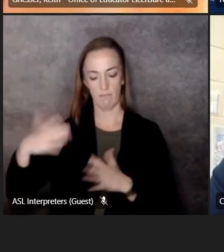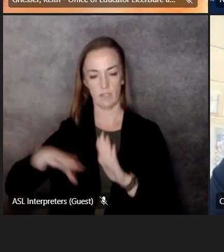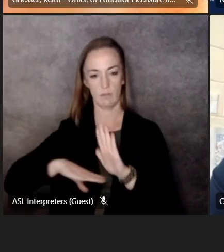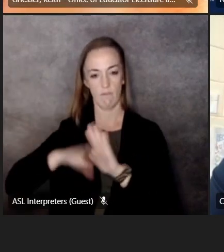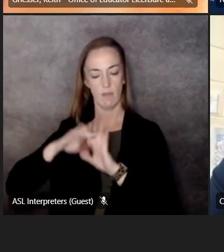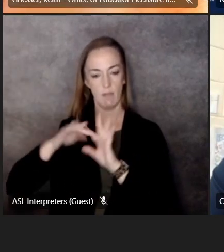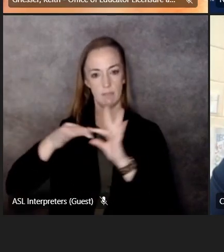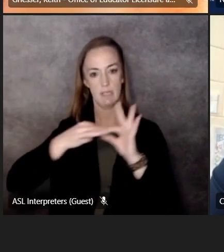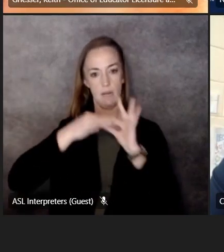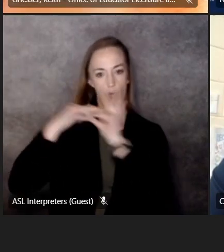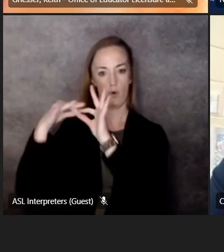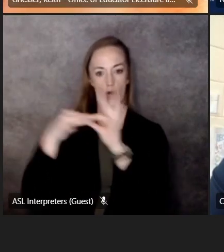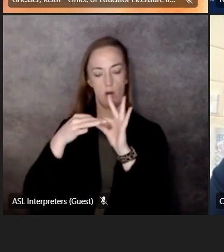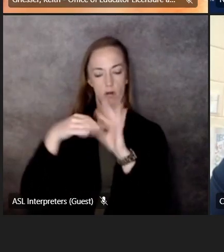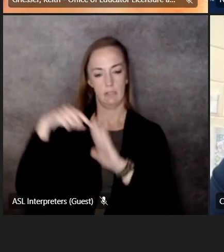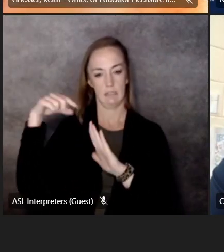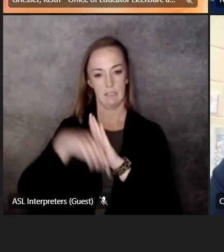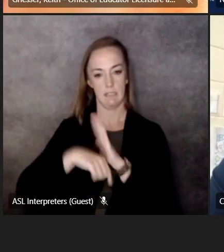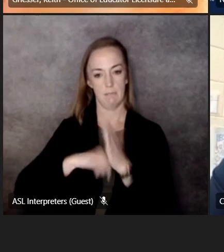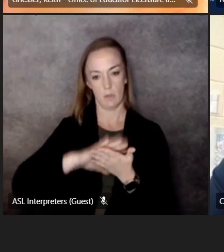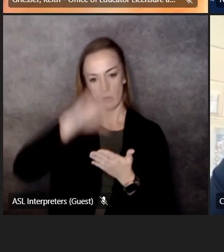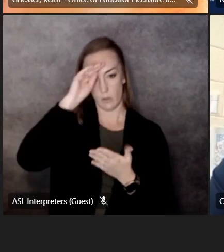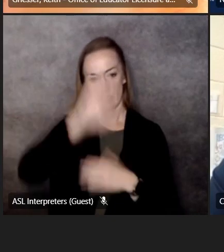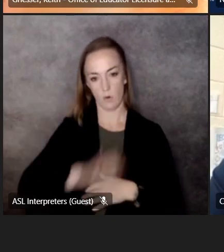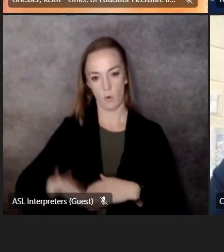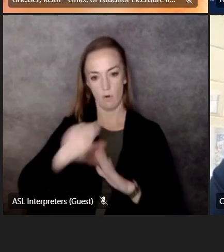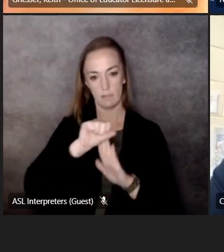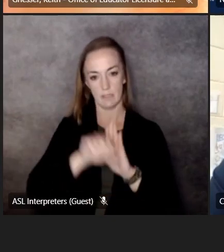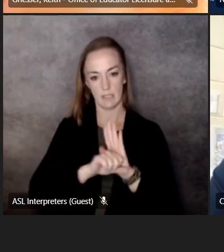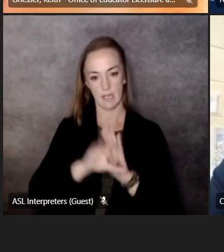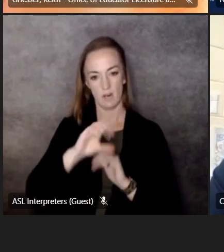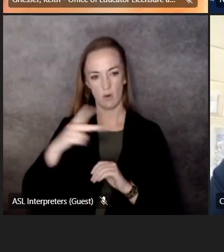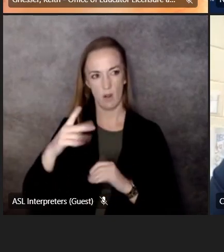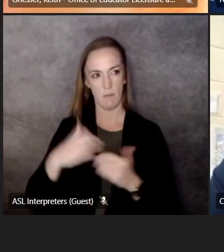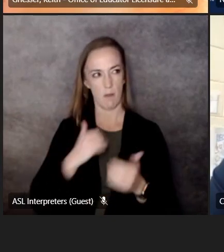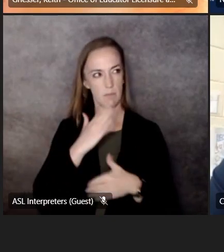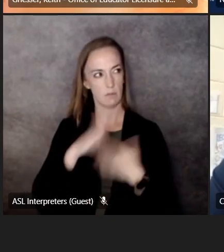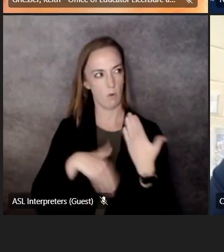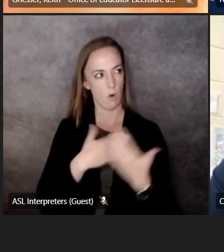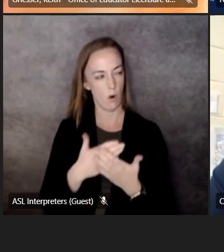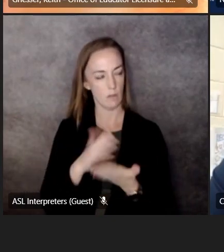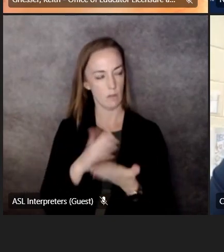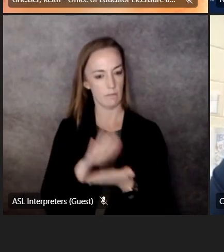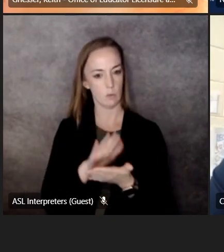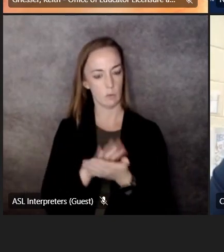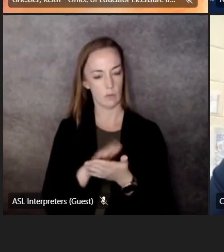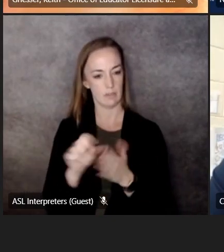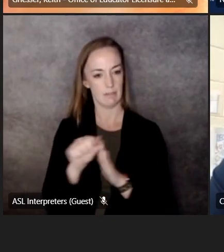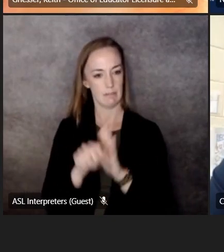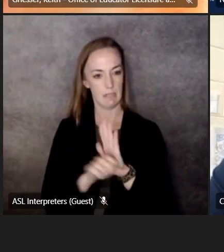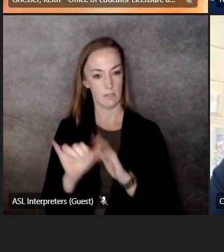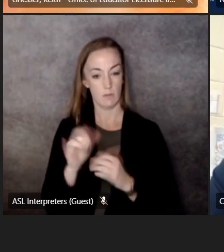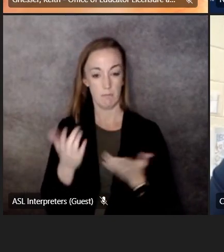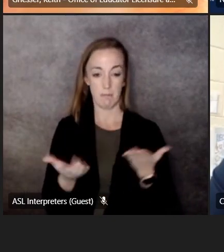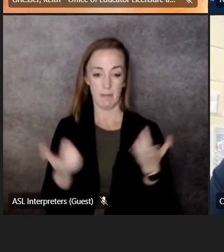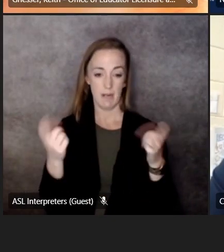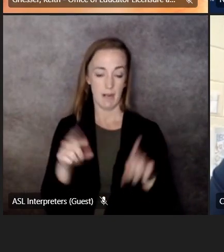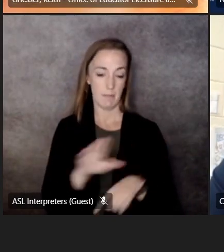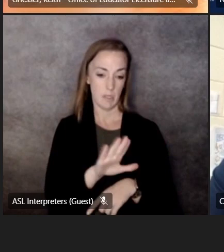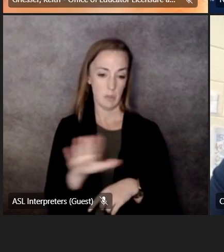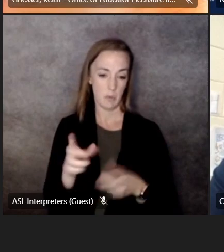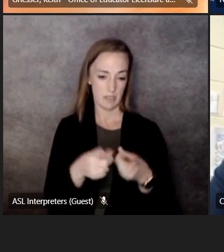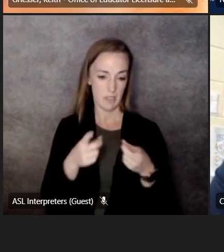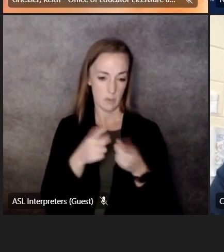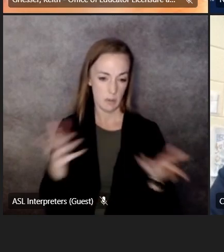learning across the state with the co-ops and with almost all the districts in the state. So that may be happening in your district. I encourage you to learn more about